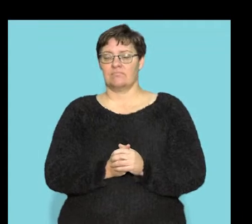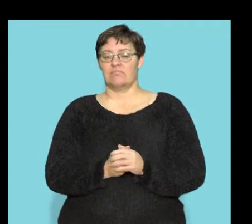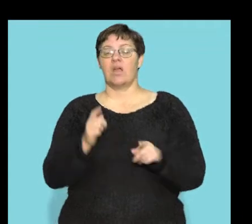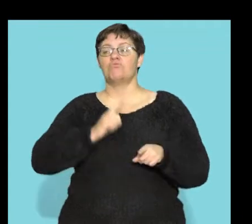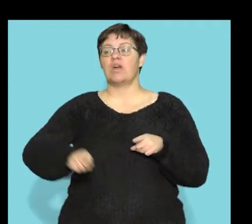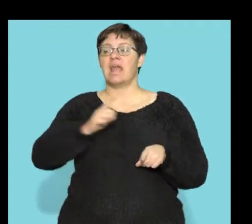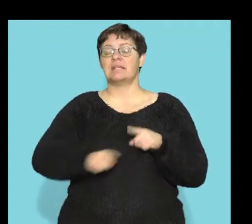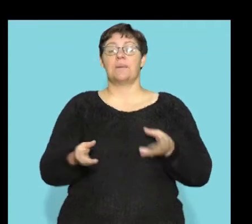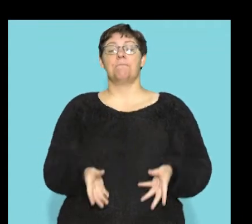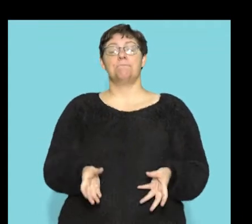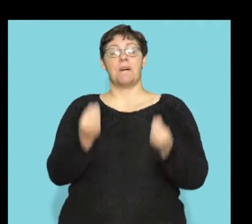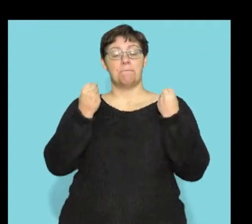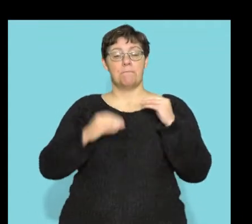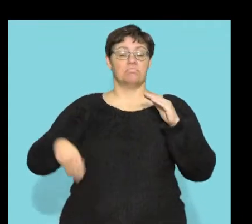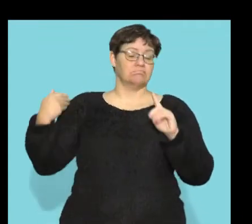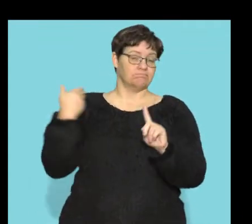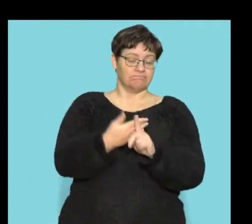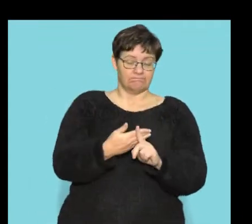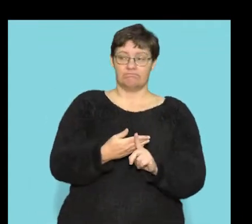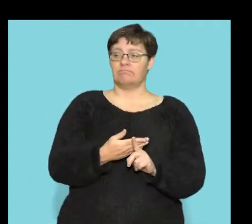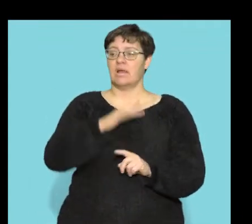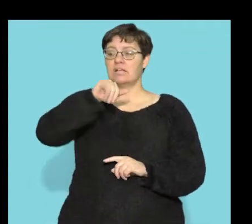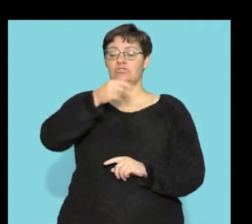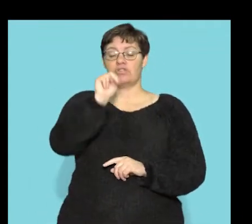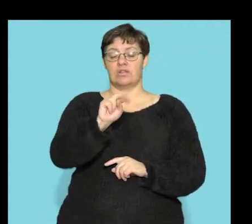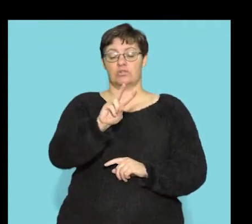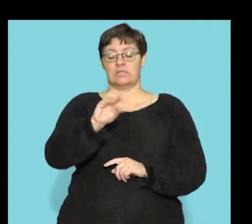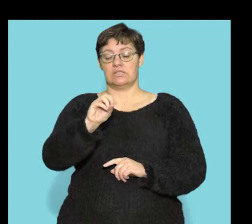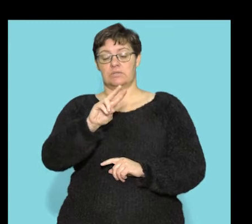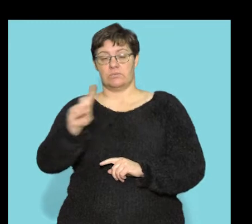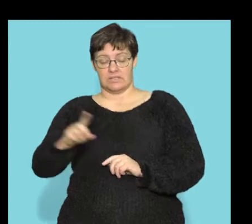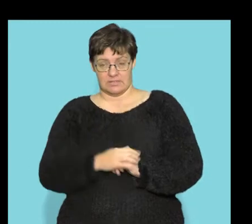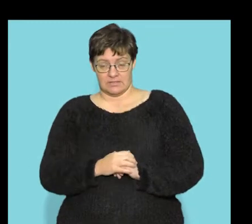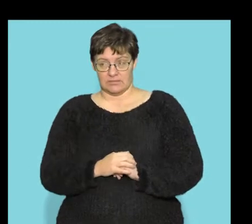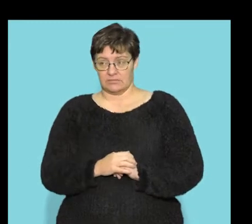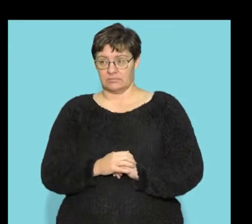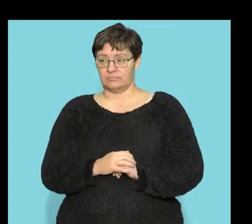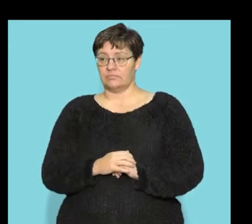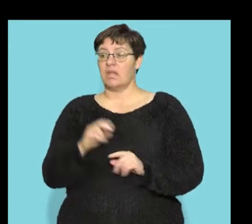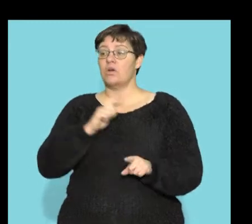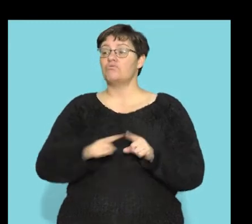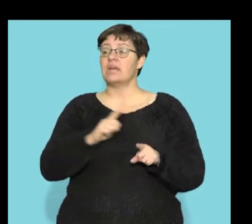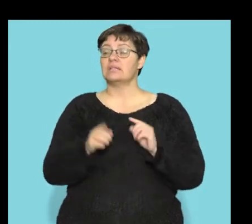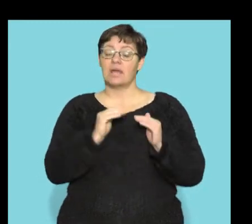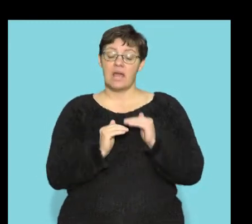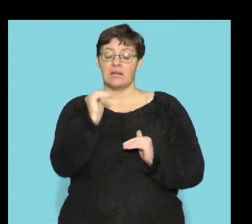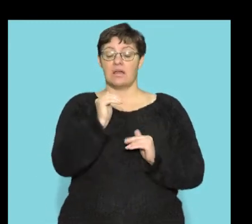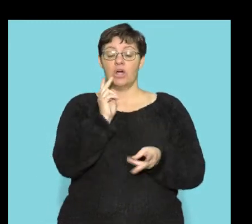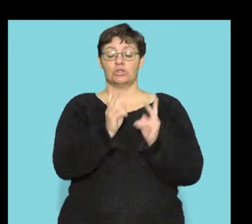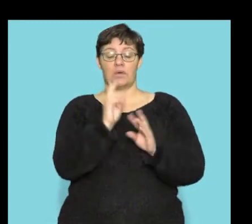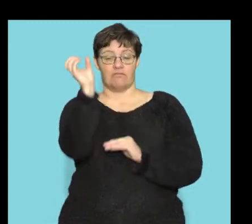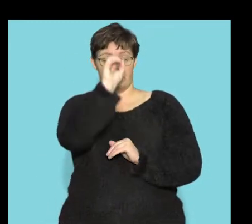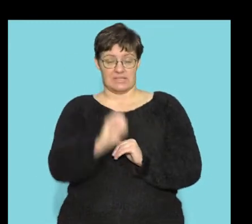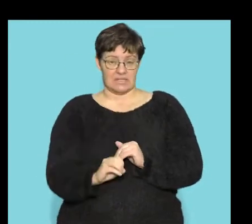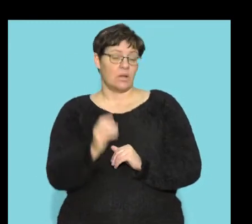Rent was received up to January 2021. Take note, the rent was increased by